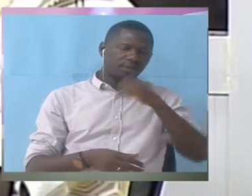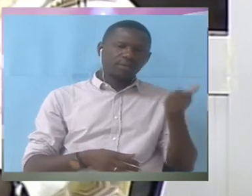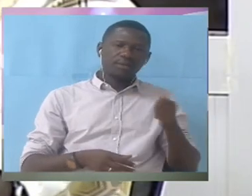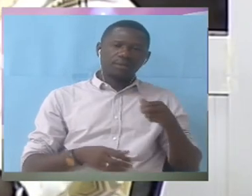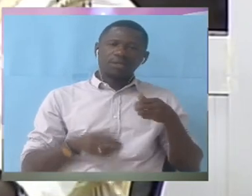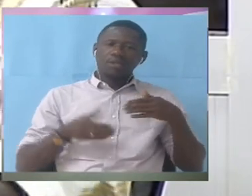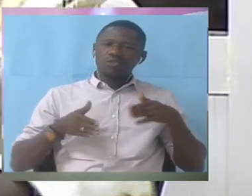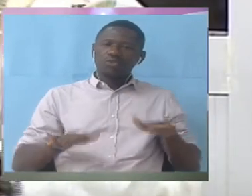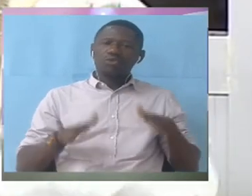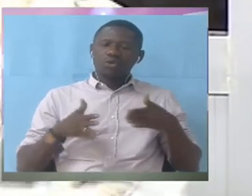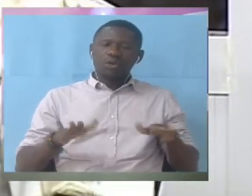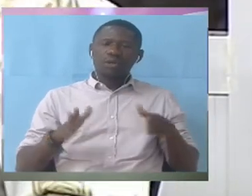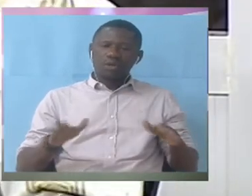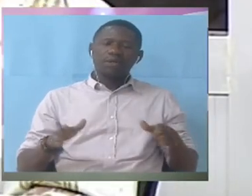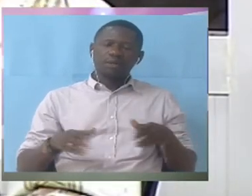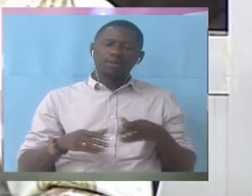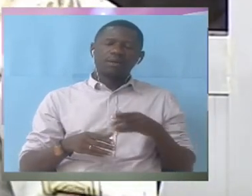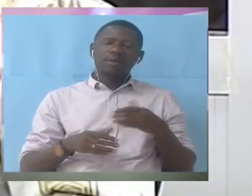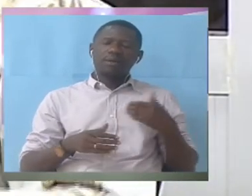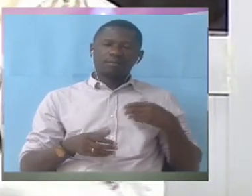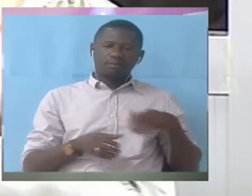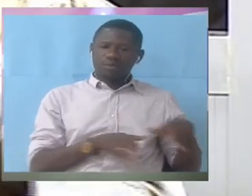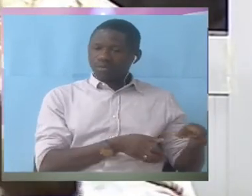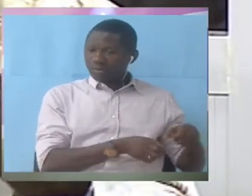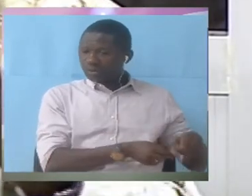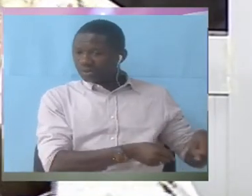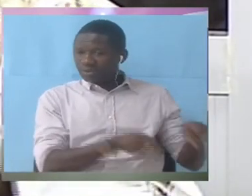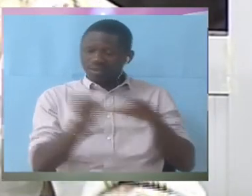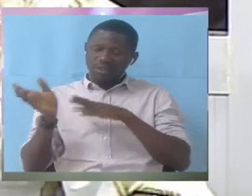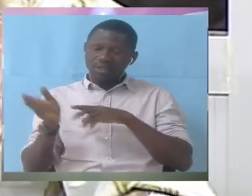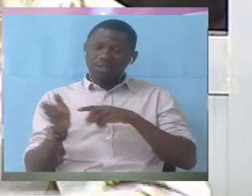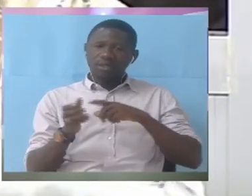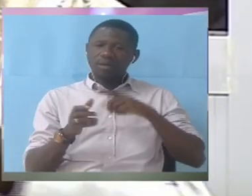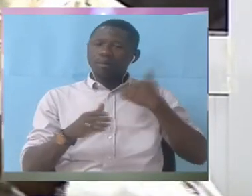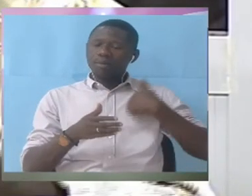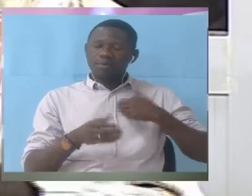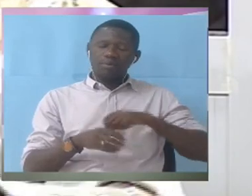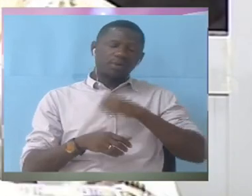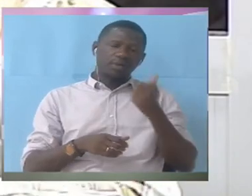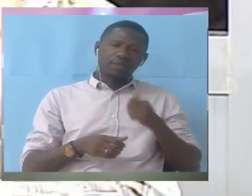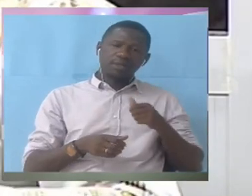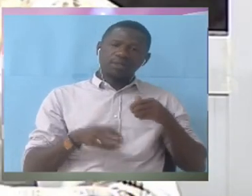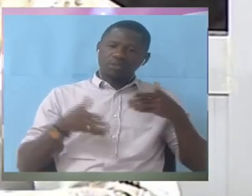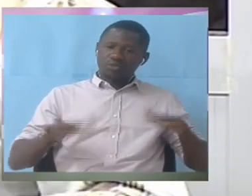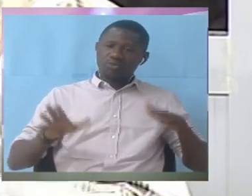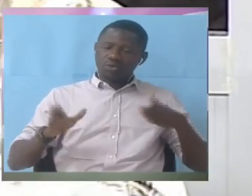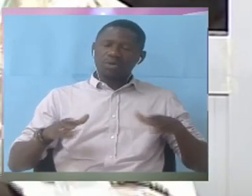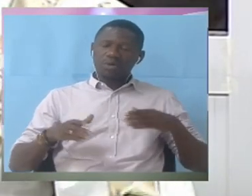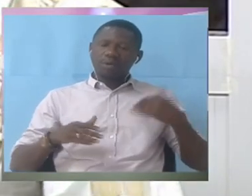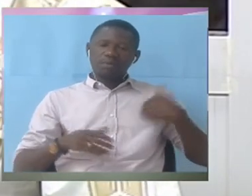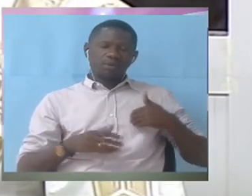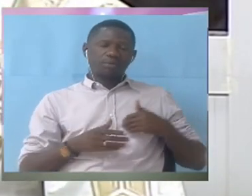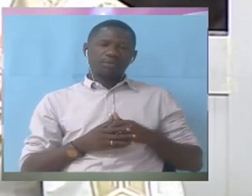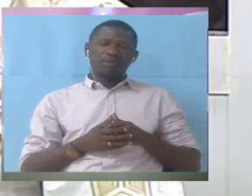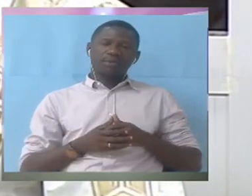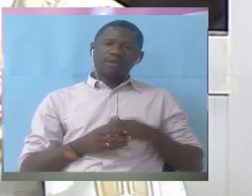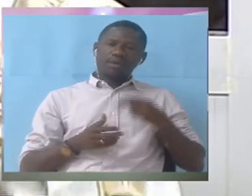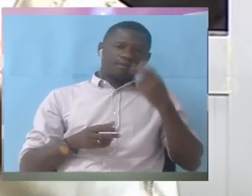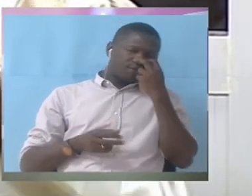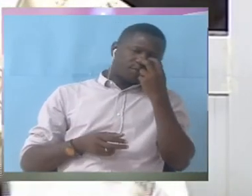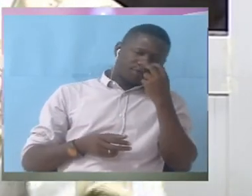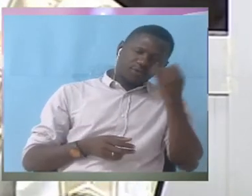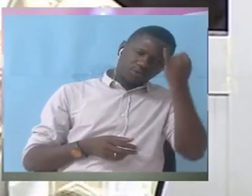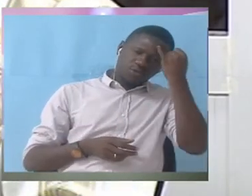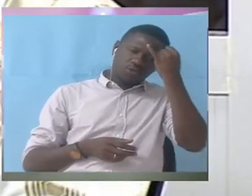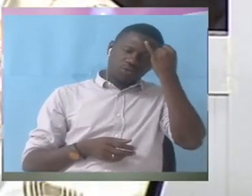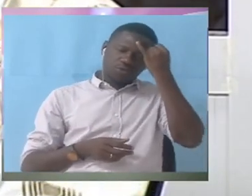mom muy kal digante jola ak serer like he would say to me fi jola ya fi president and I would say to him